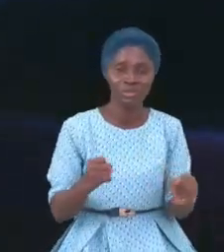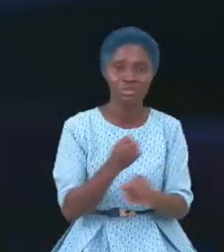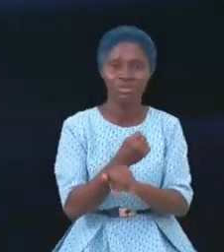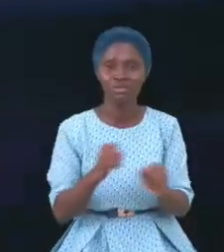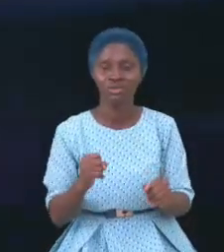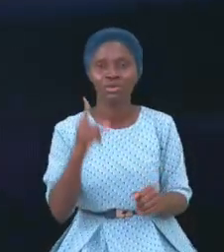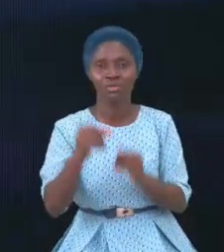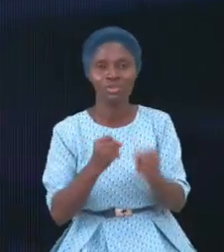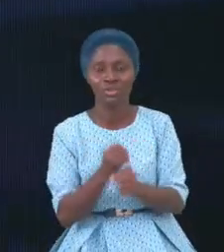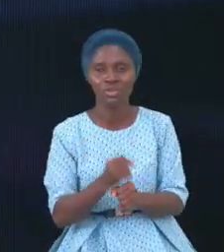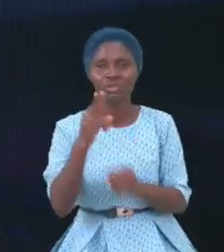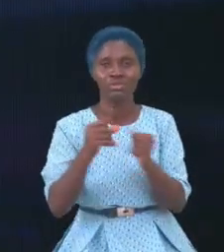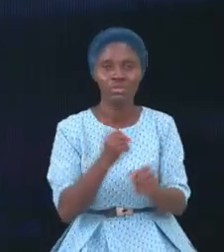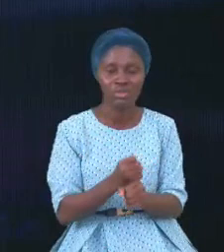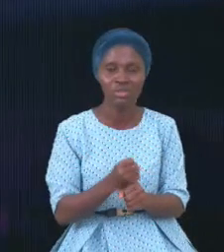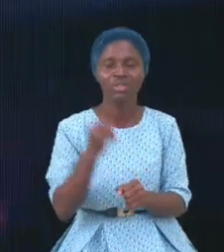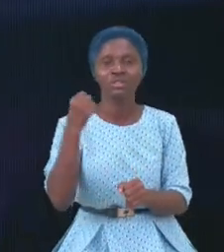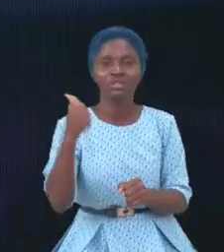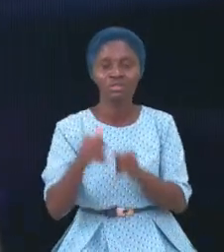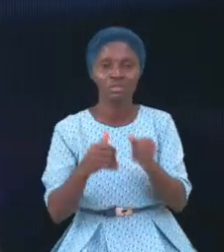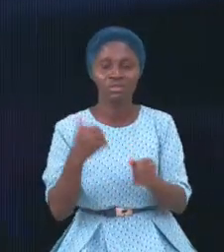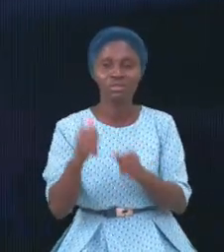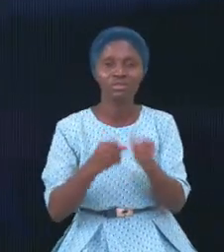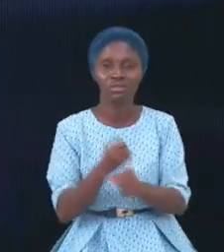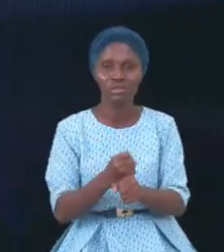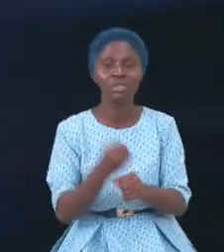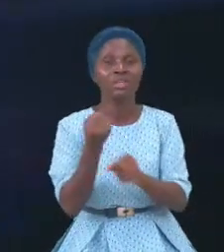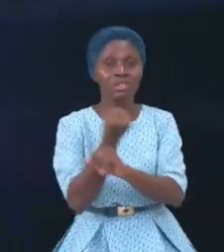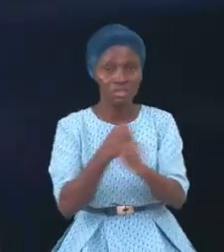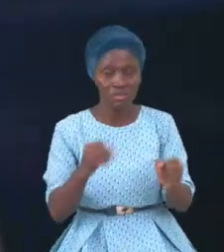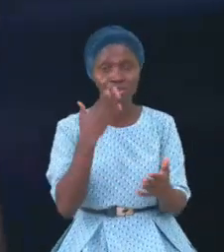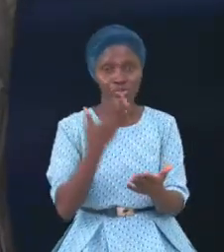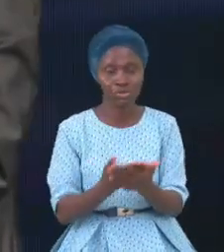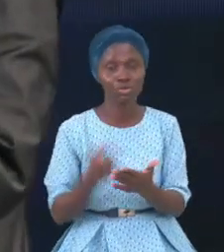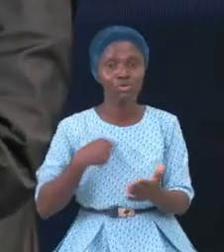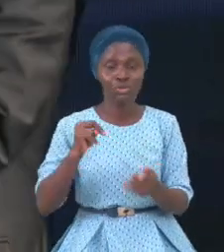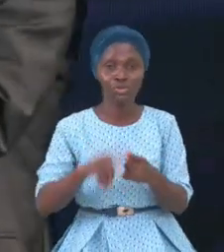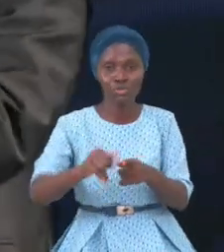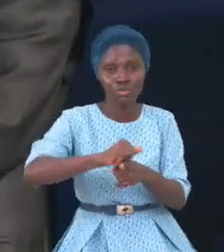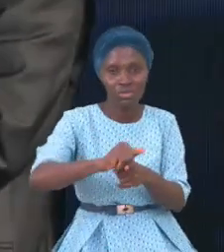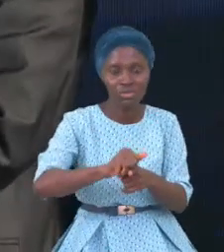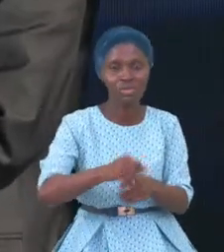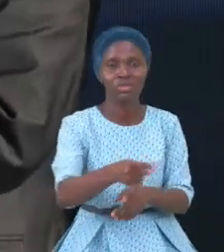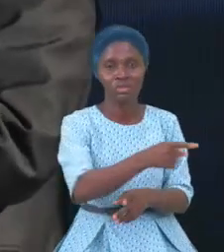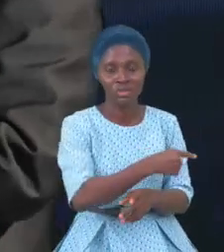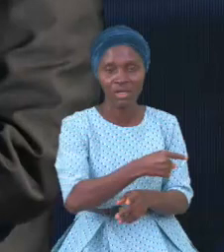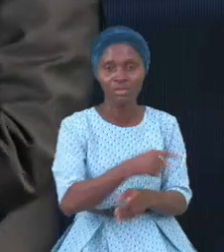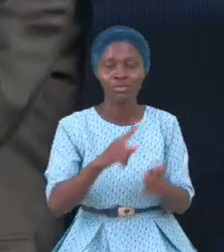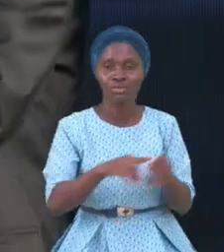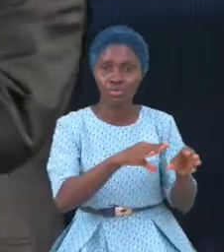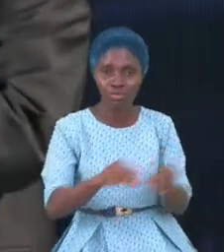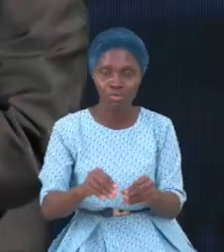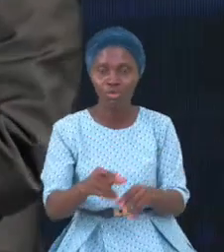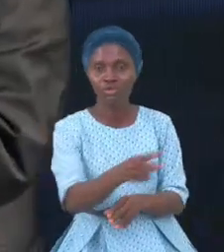salvation. Yes, salvation is good, but we need to move them on. We're not moving, we're not staying at the Red Sea of a